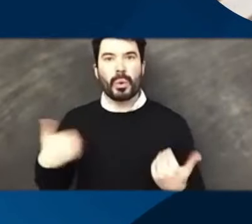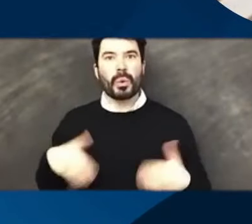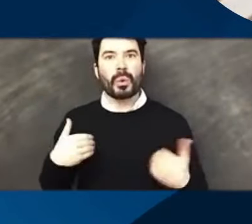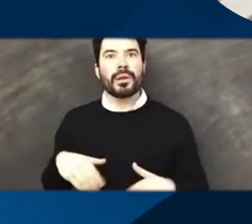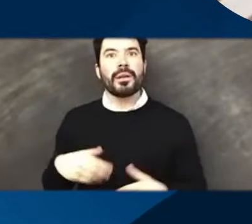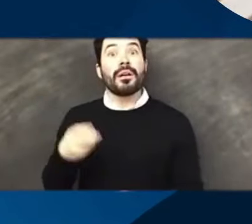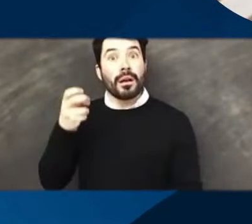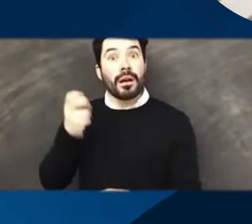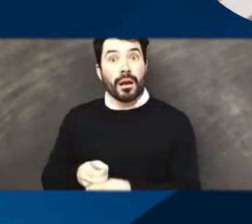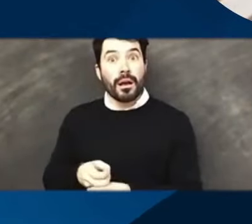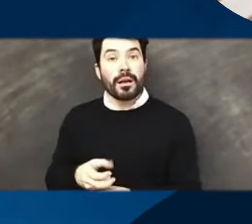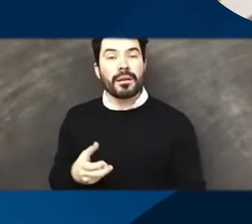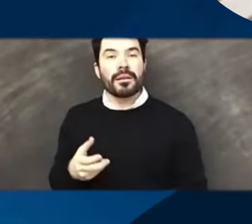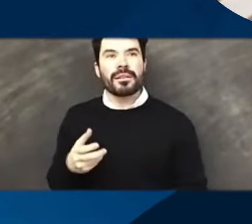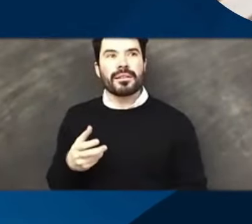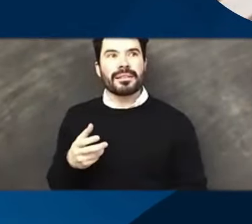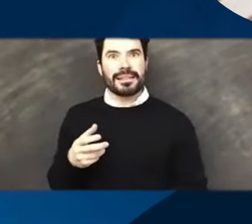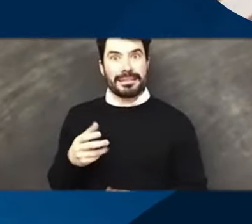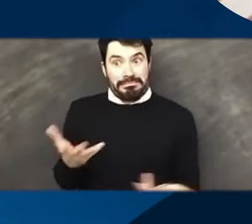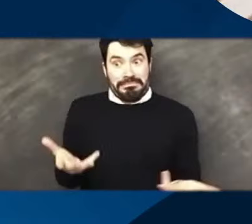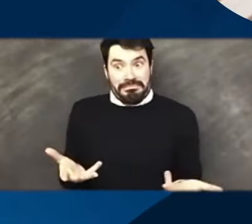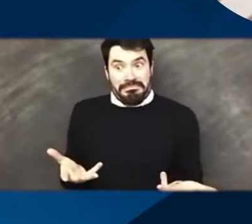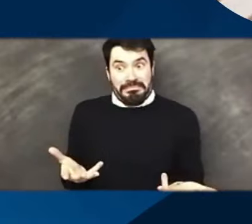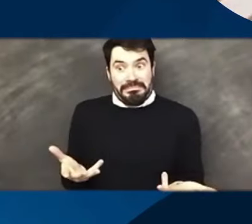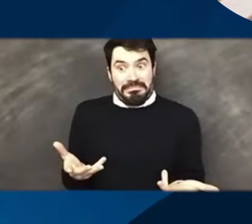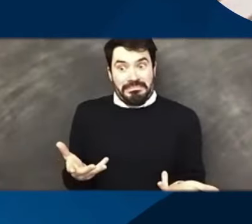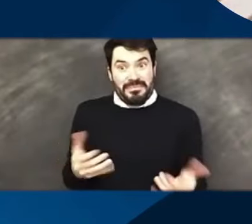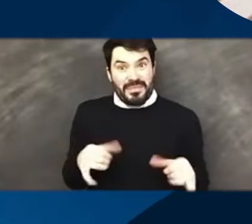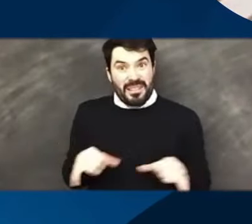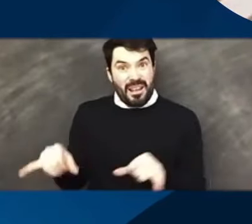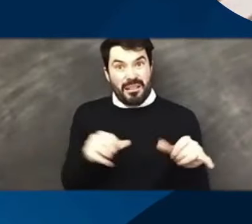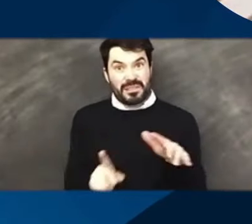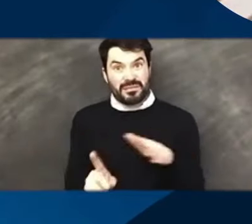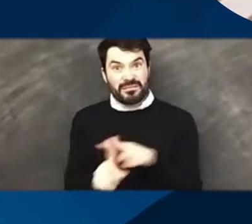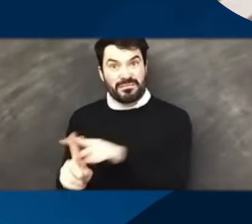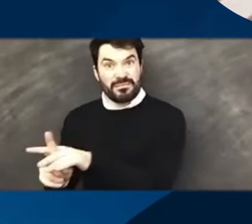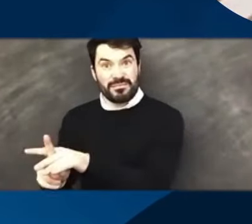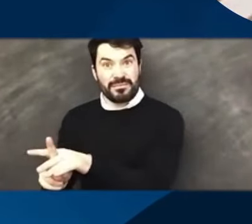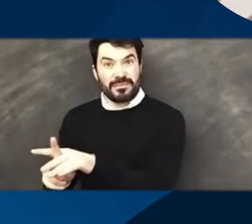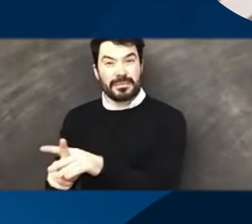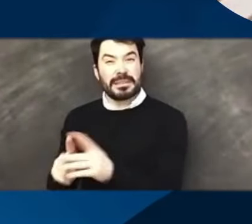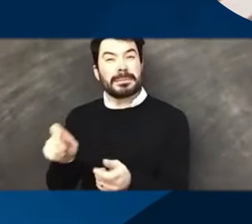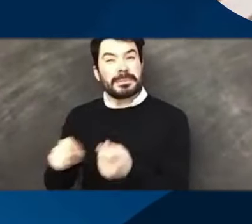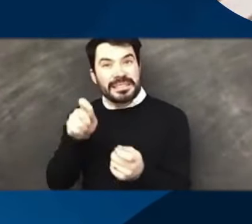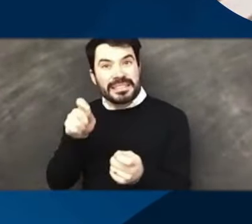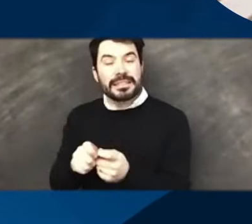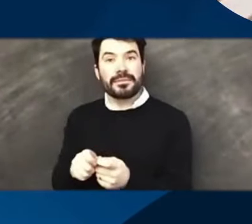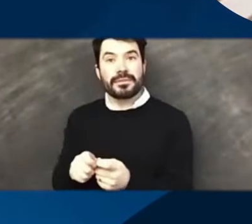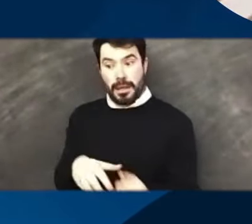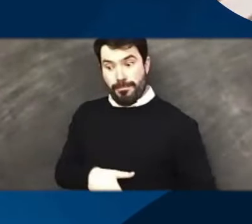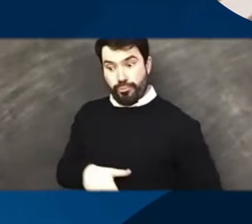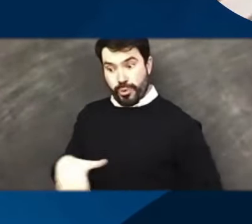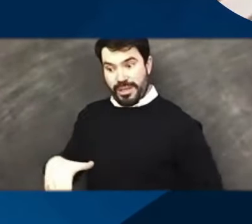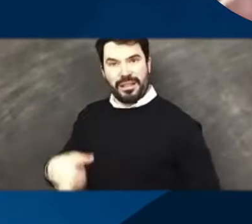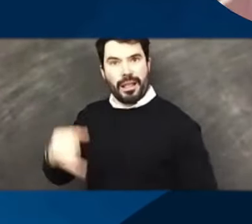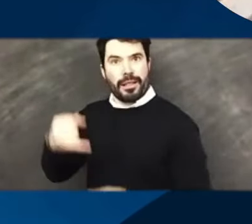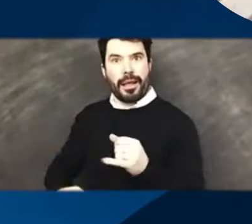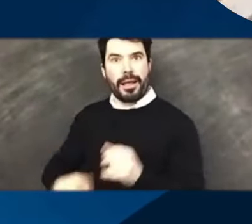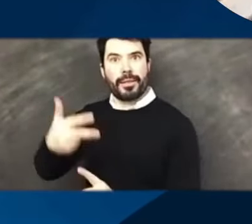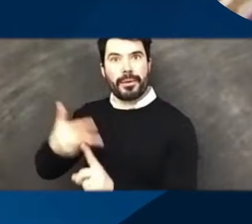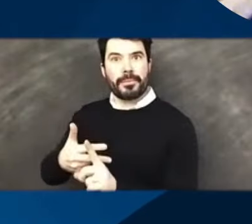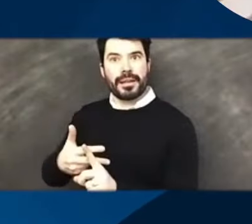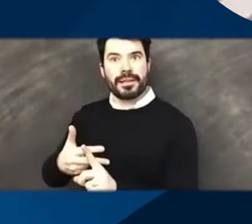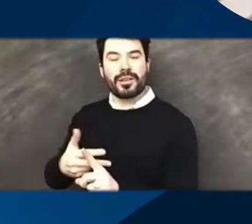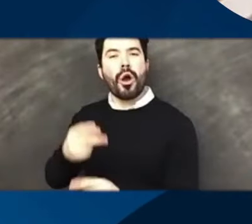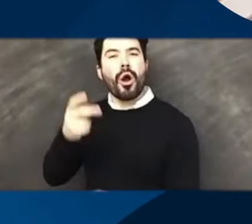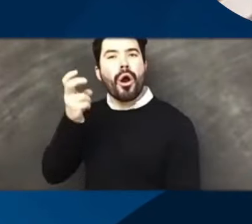things are all common occurrences, especially in the last trimester of pregnancy. It's hard to differentiate those from actual